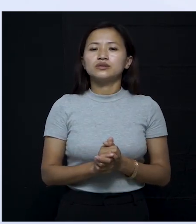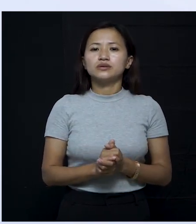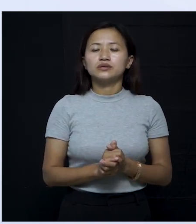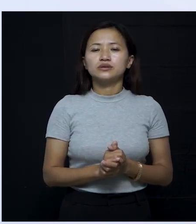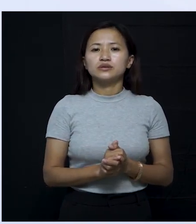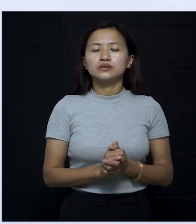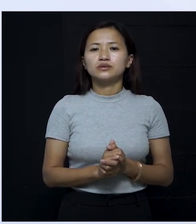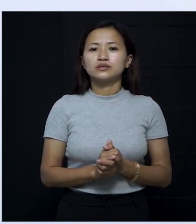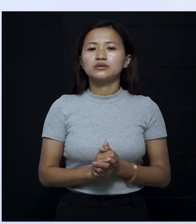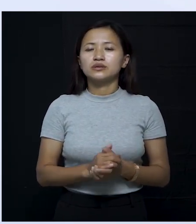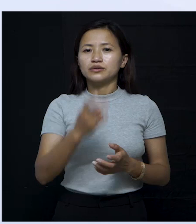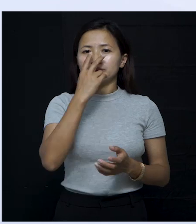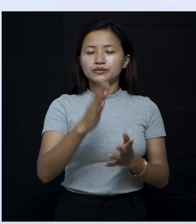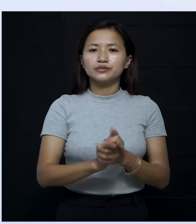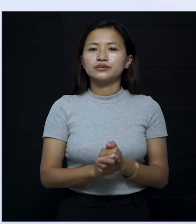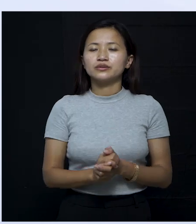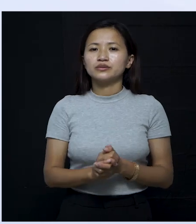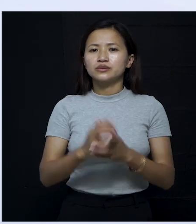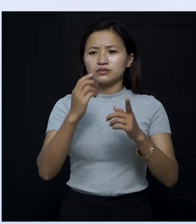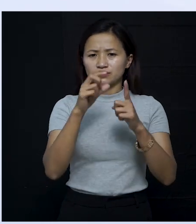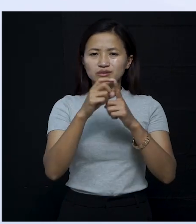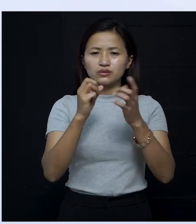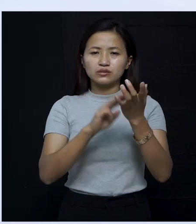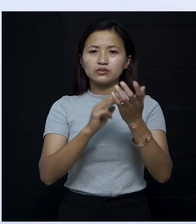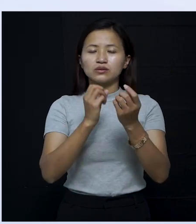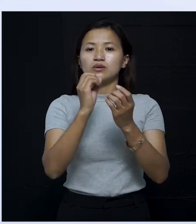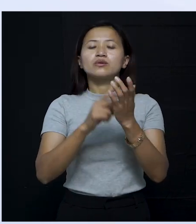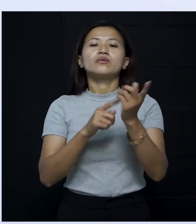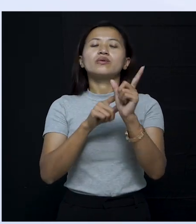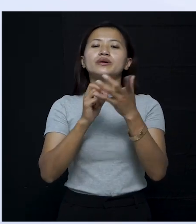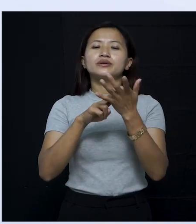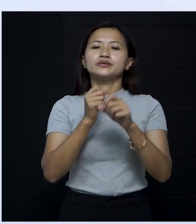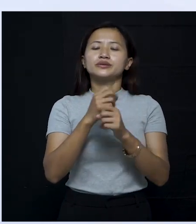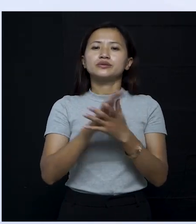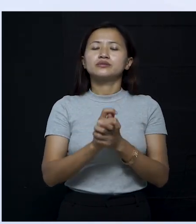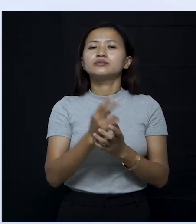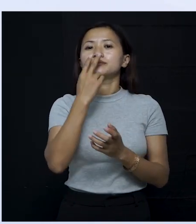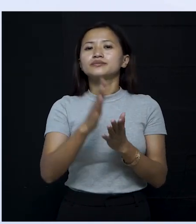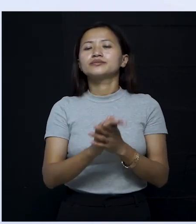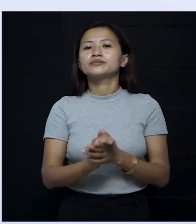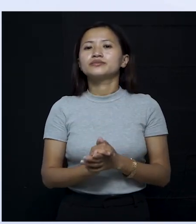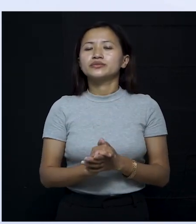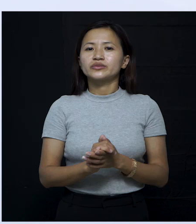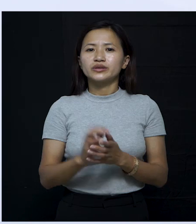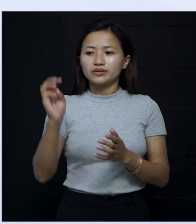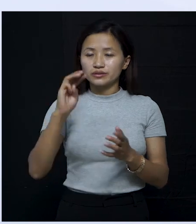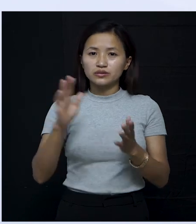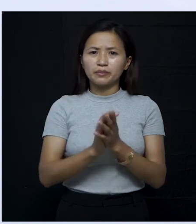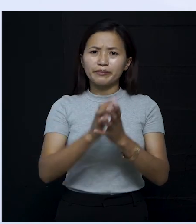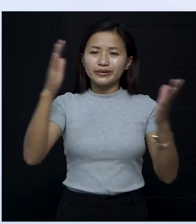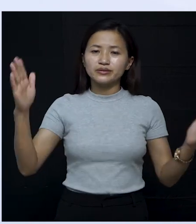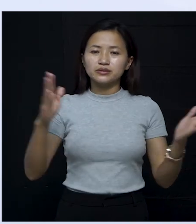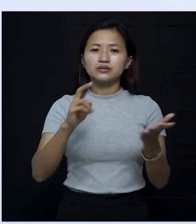Now here, when you look at this river Doyang, you all know, okay, that the river Doyang is again considered as the